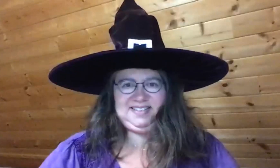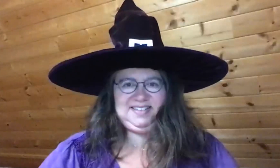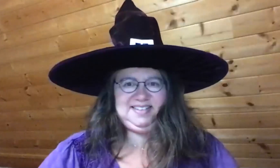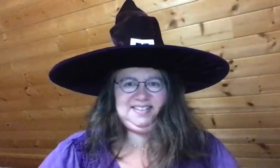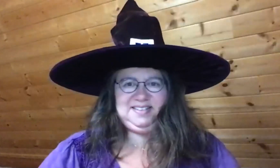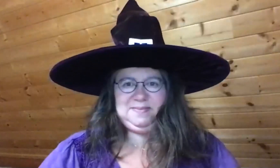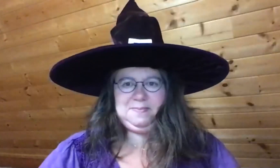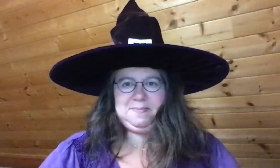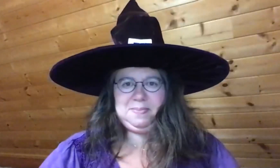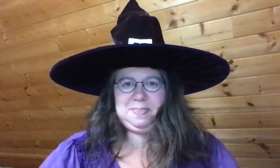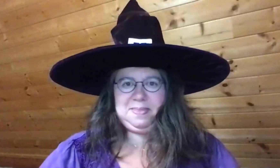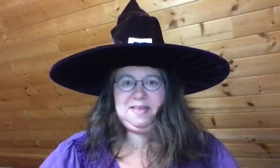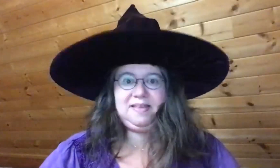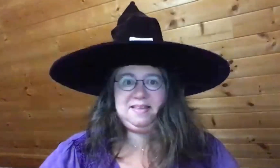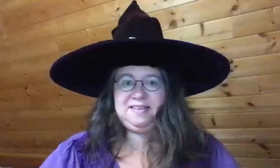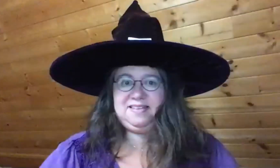share?